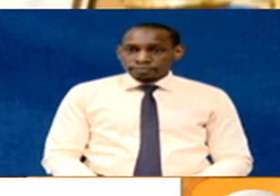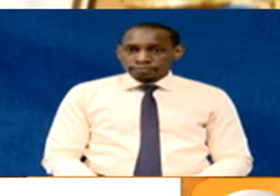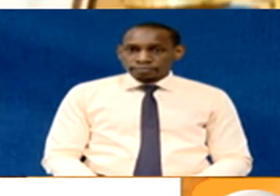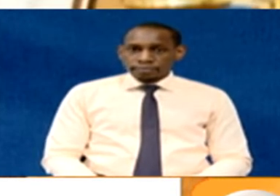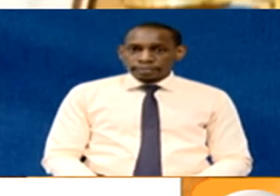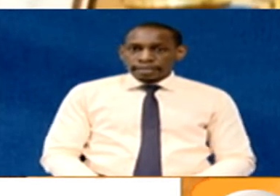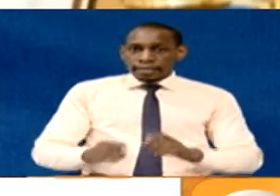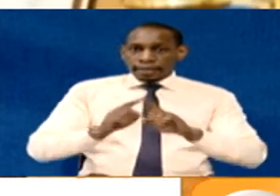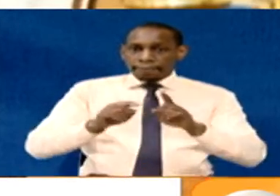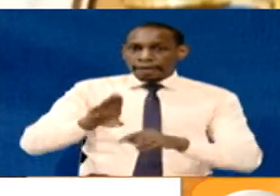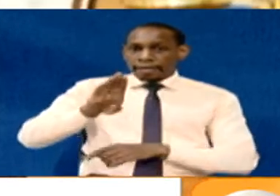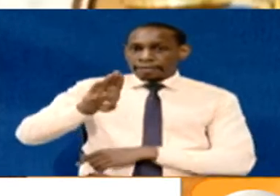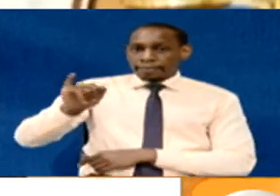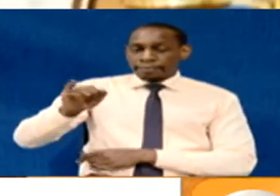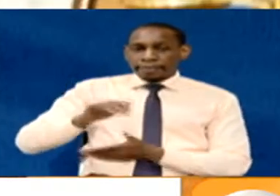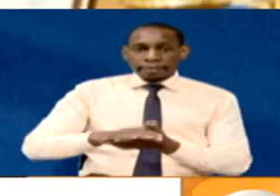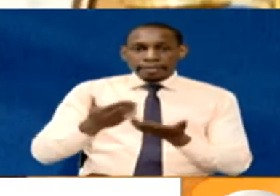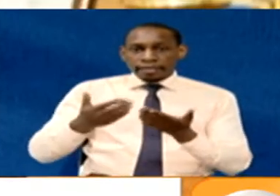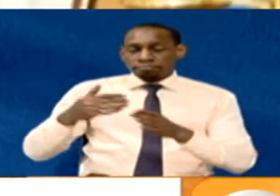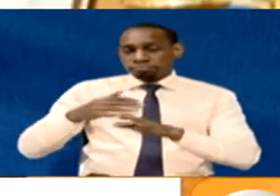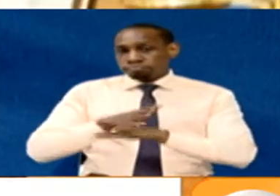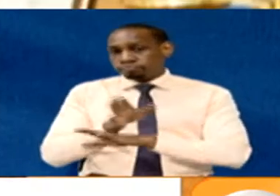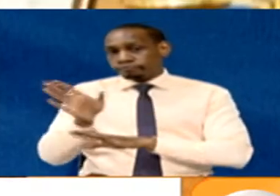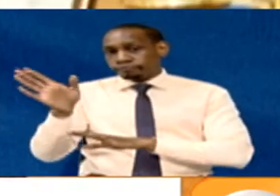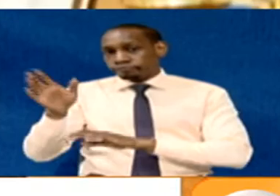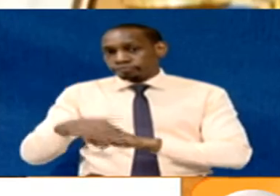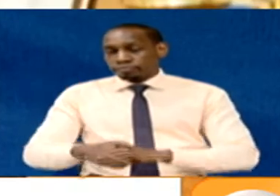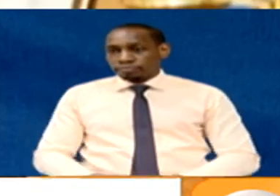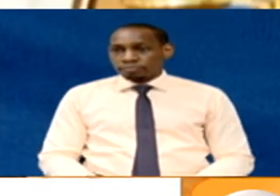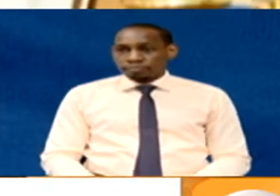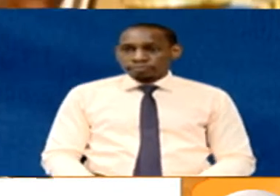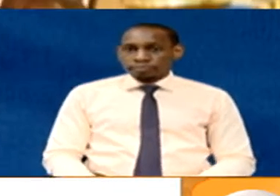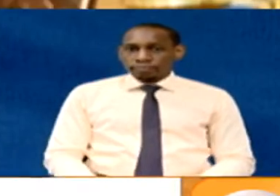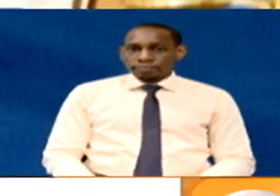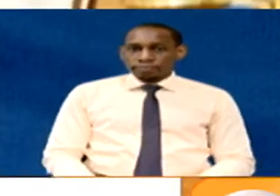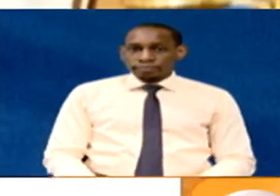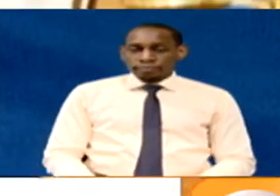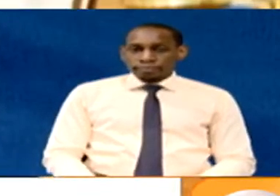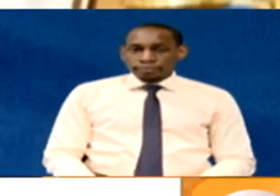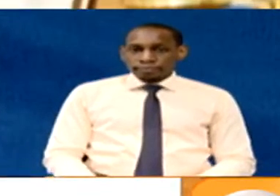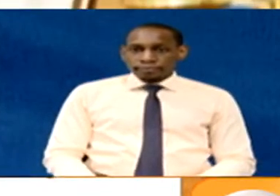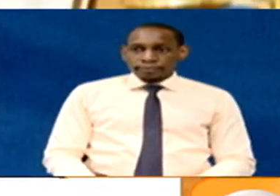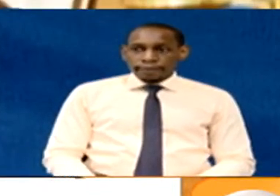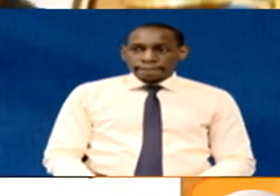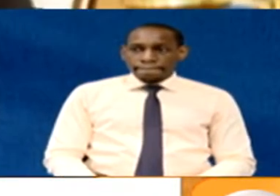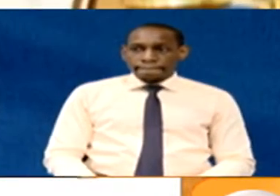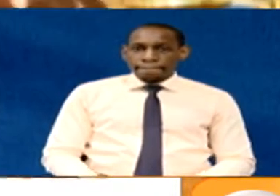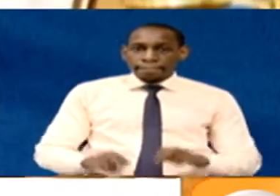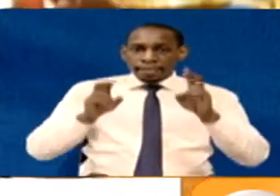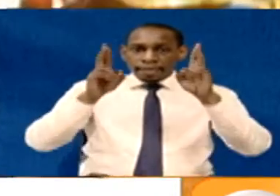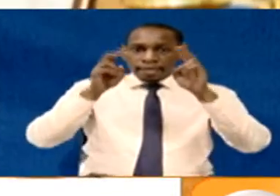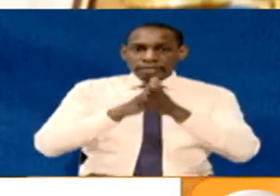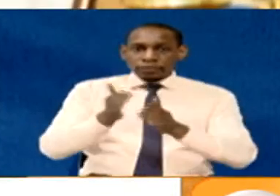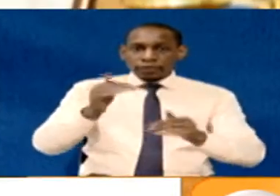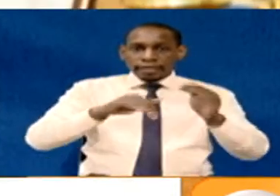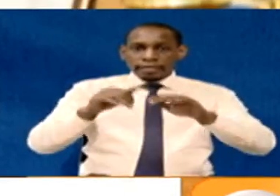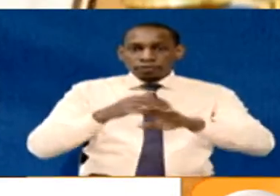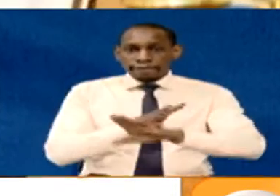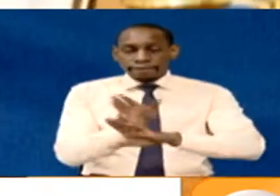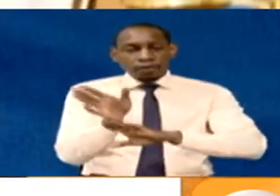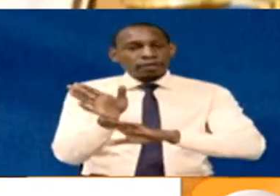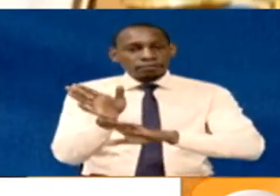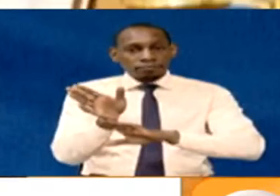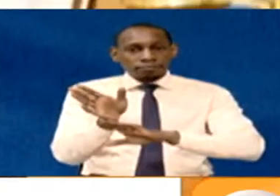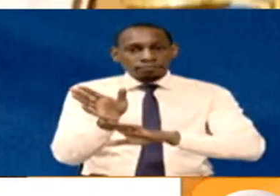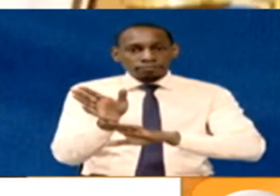Mm-hmm. But the BBI has taken a different trajectory. The issue of electoral fraud